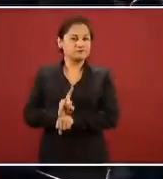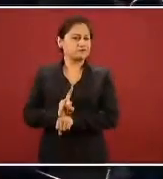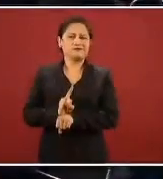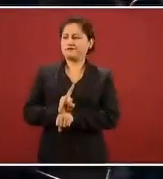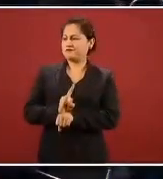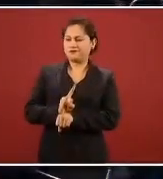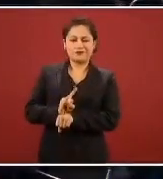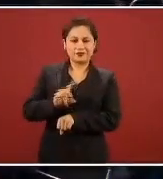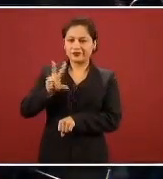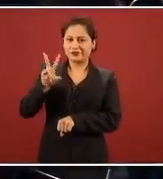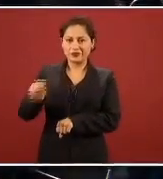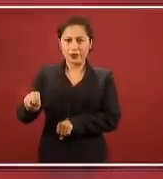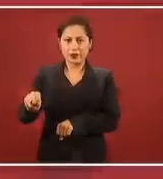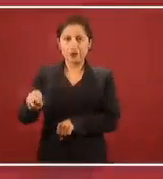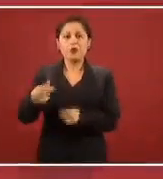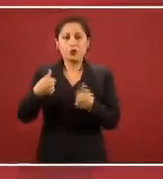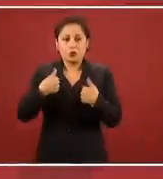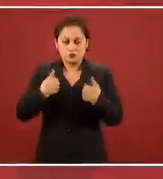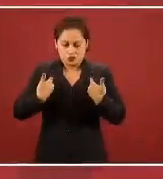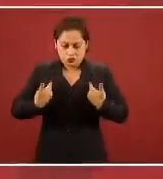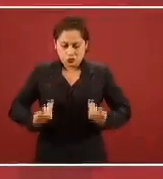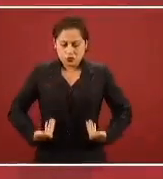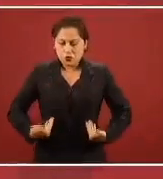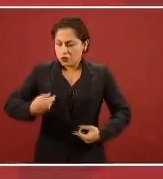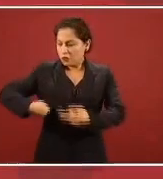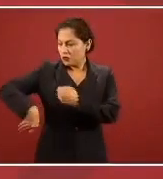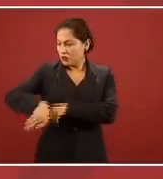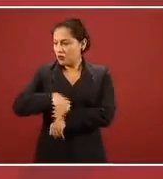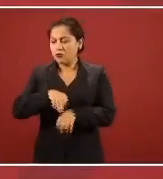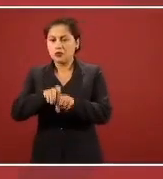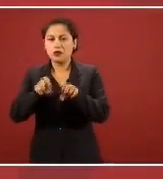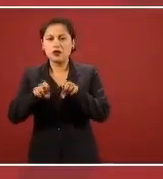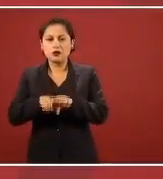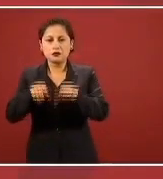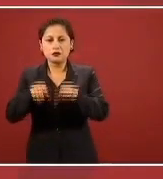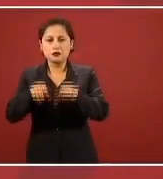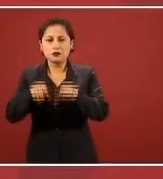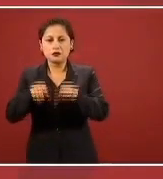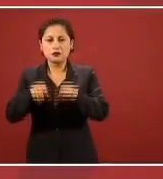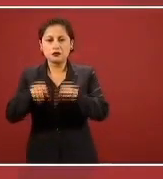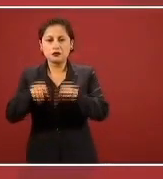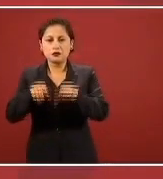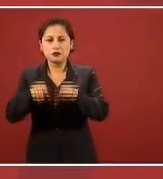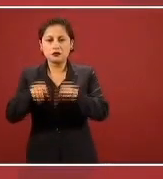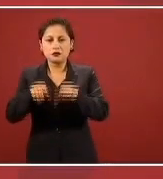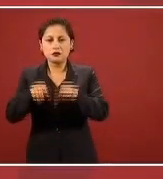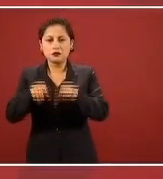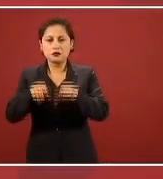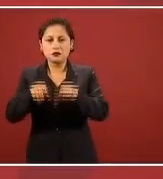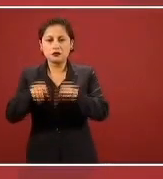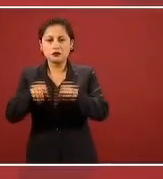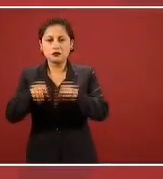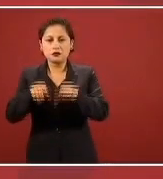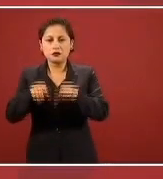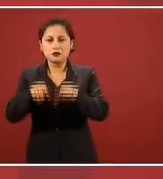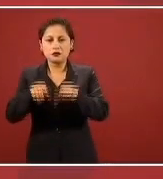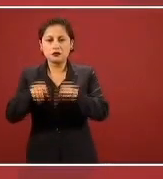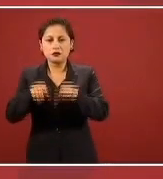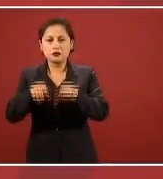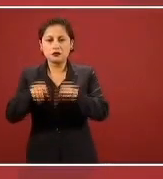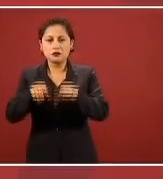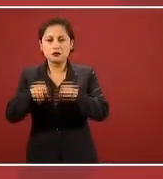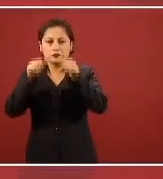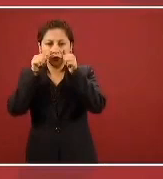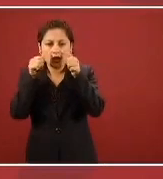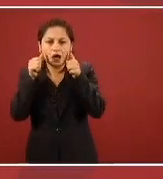Estamos haciendo todo lo que nos corresponde. We are doing everything that corresponds